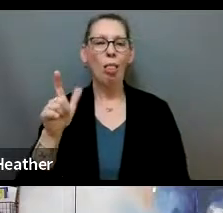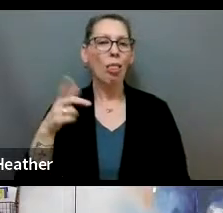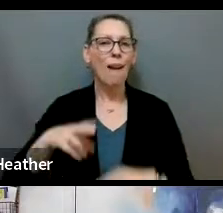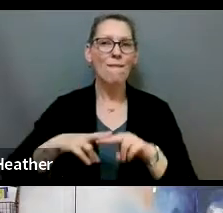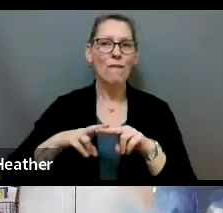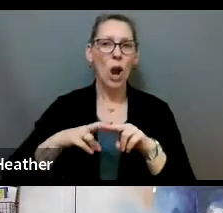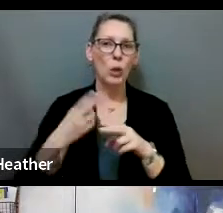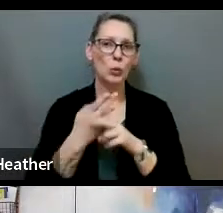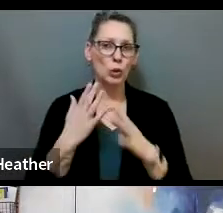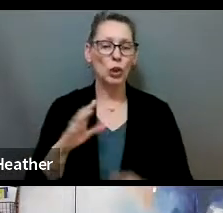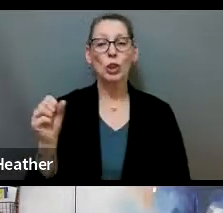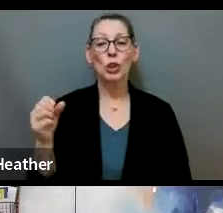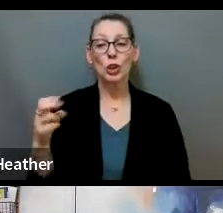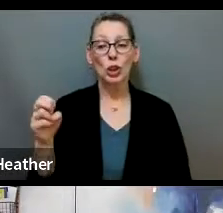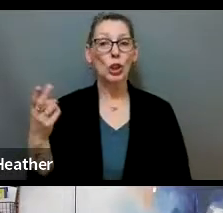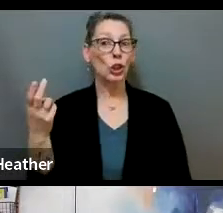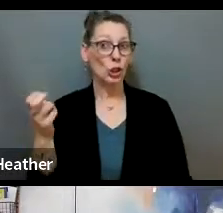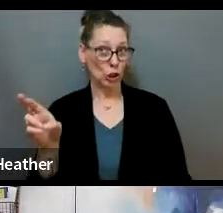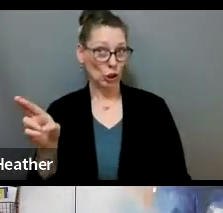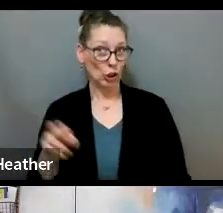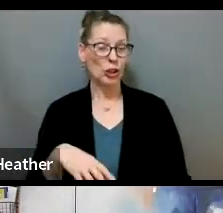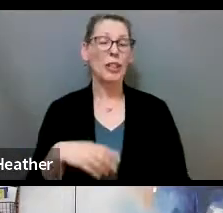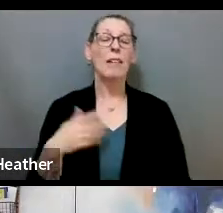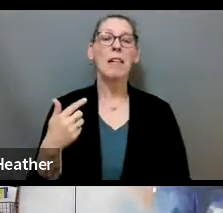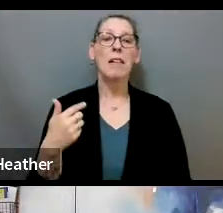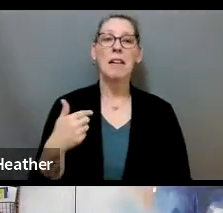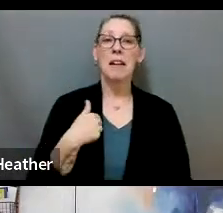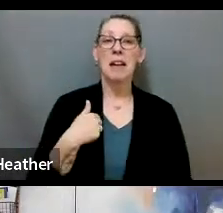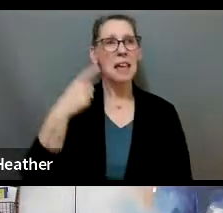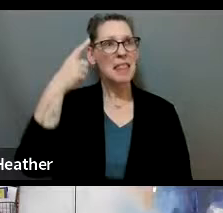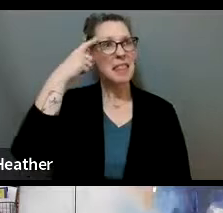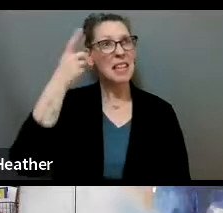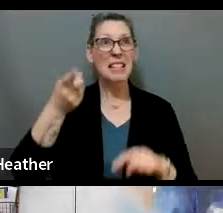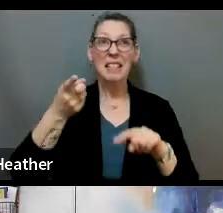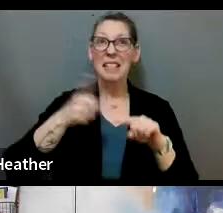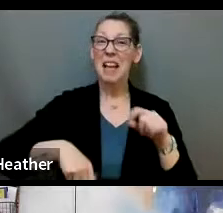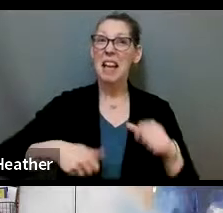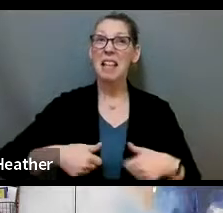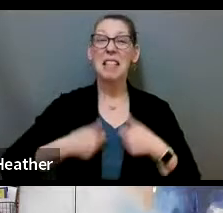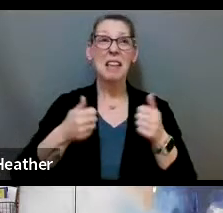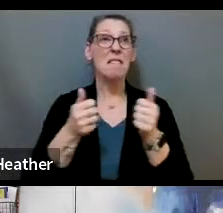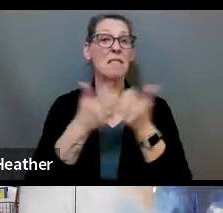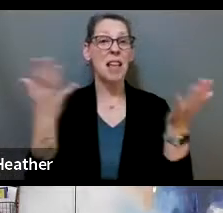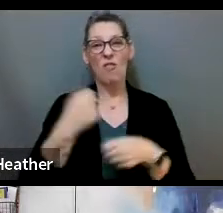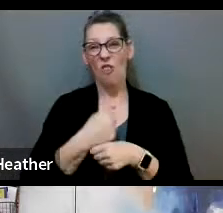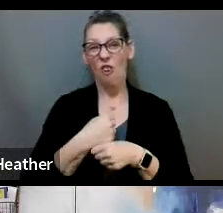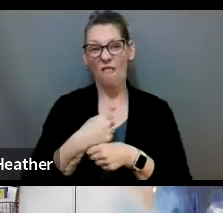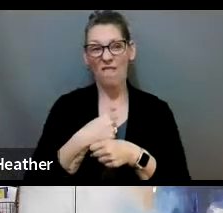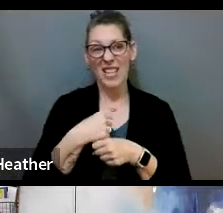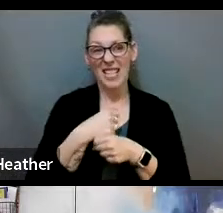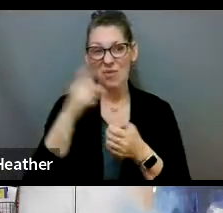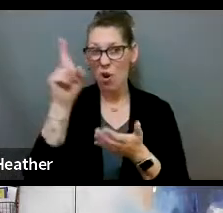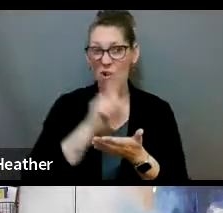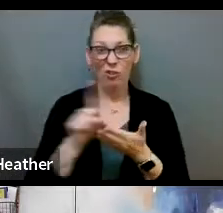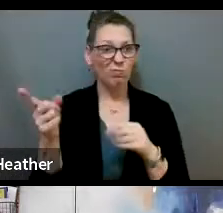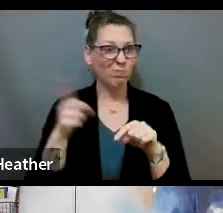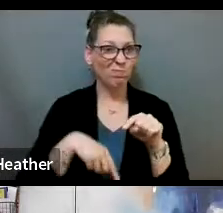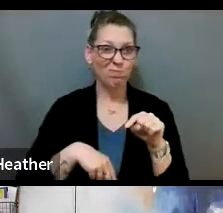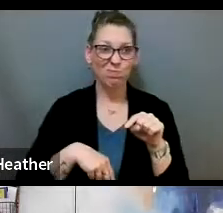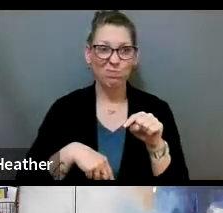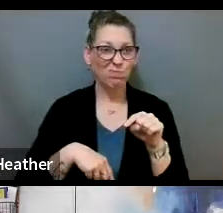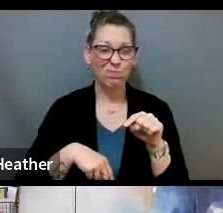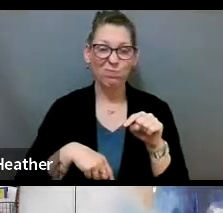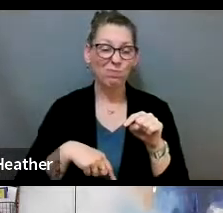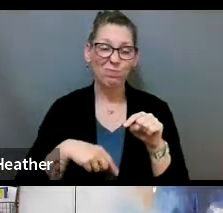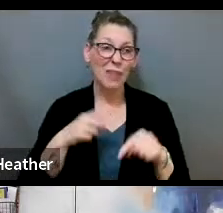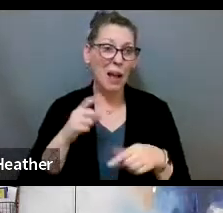She, her pronouns, and I think I could not go a week without coffee. I can barely go a